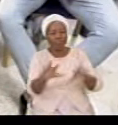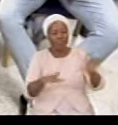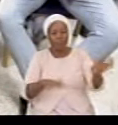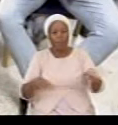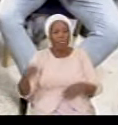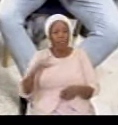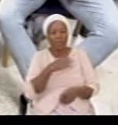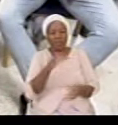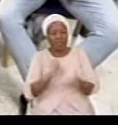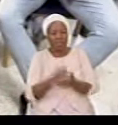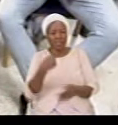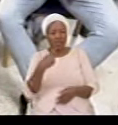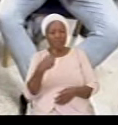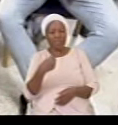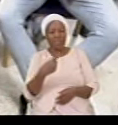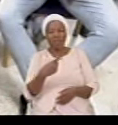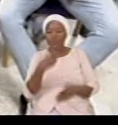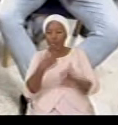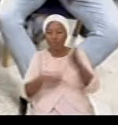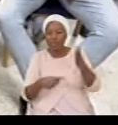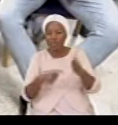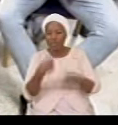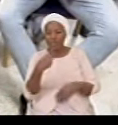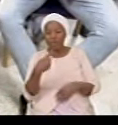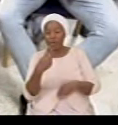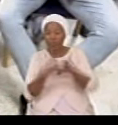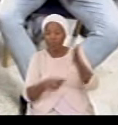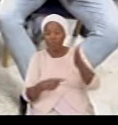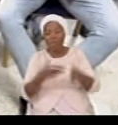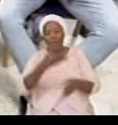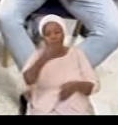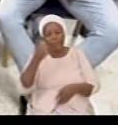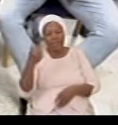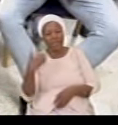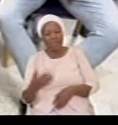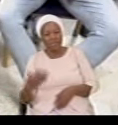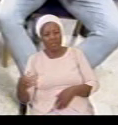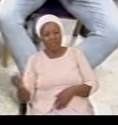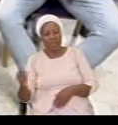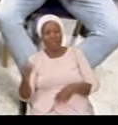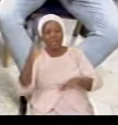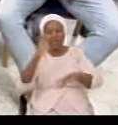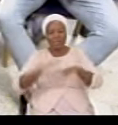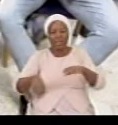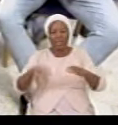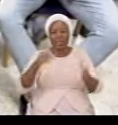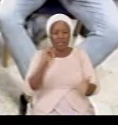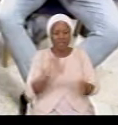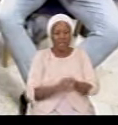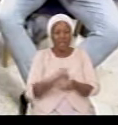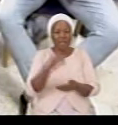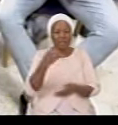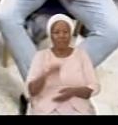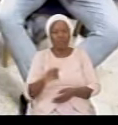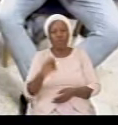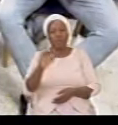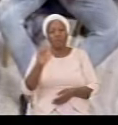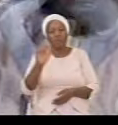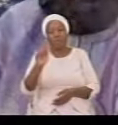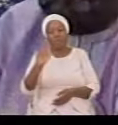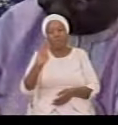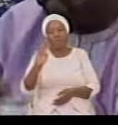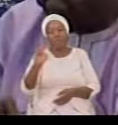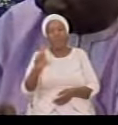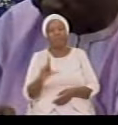that speaketh, tell me, better things than that of